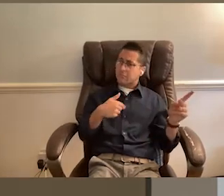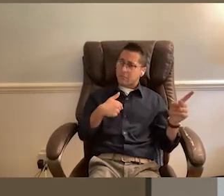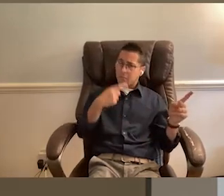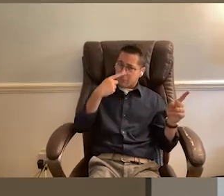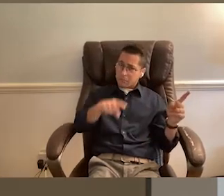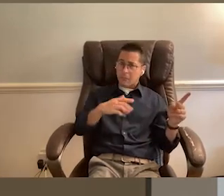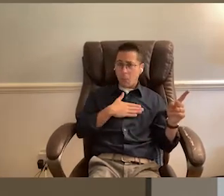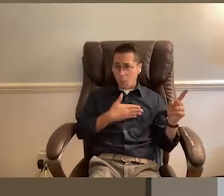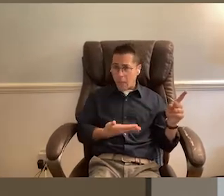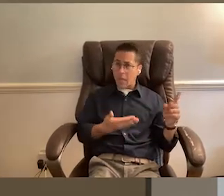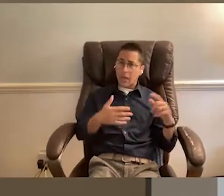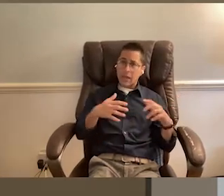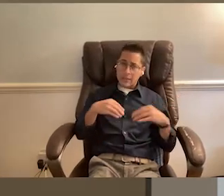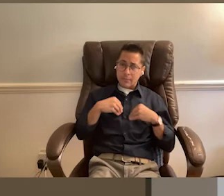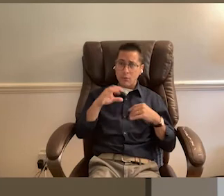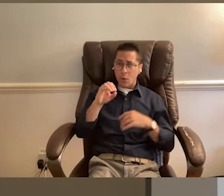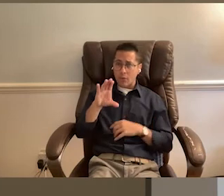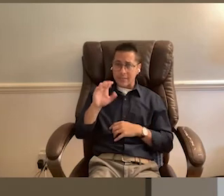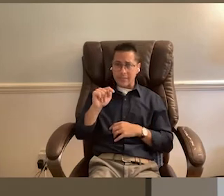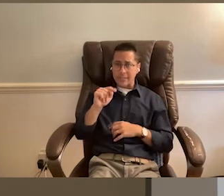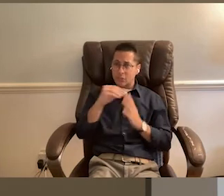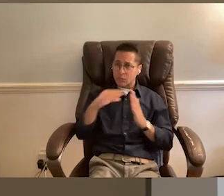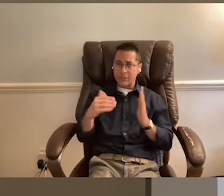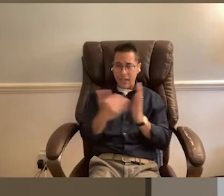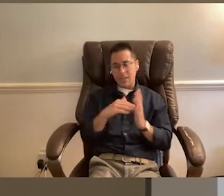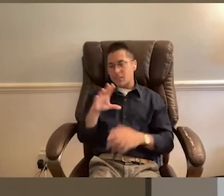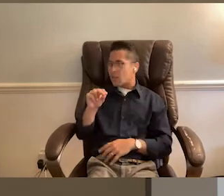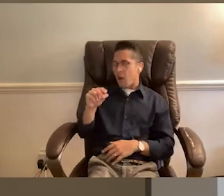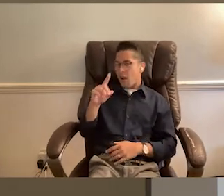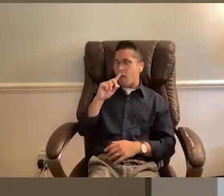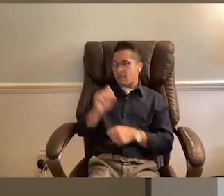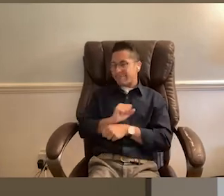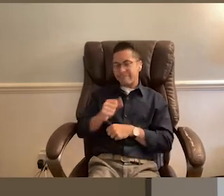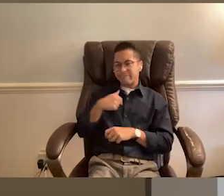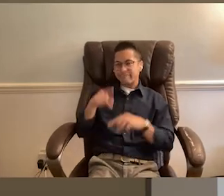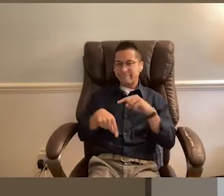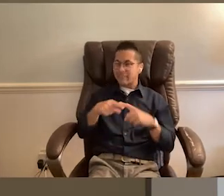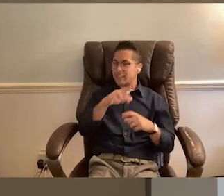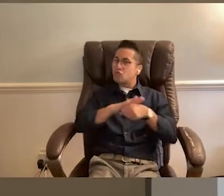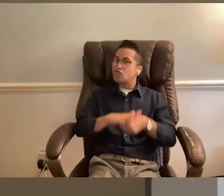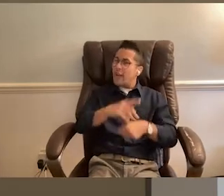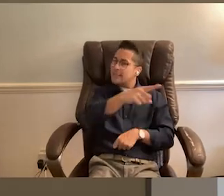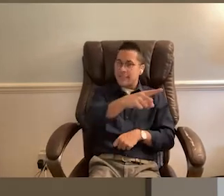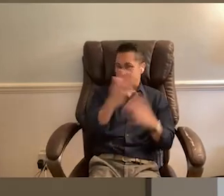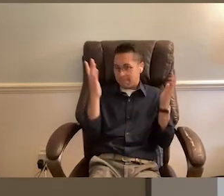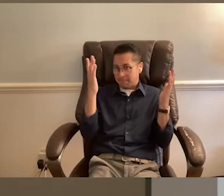He was very worried that the students weren't retaining all of the information, essentially, and that their projects were not of the quality of other